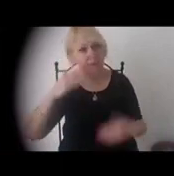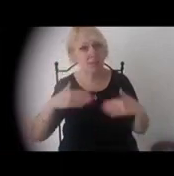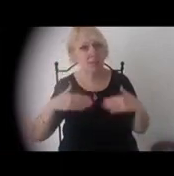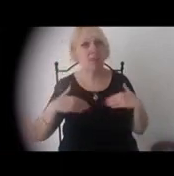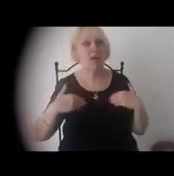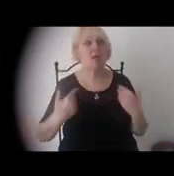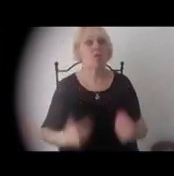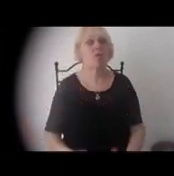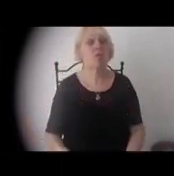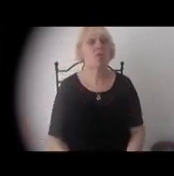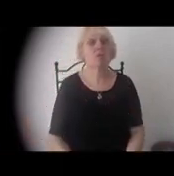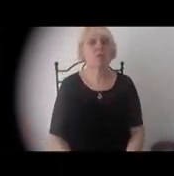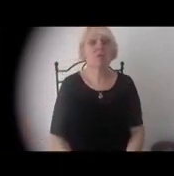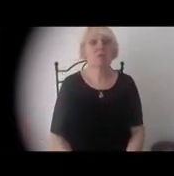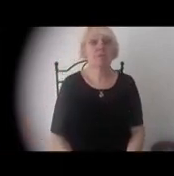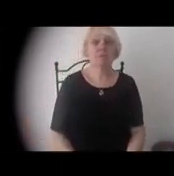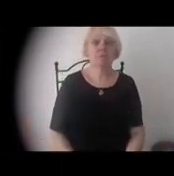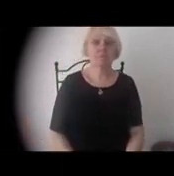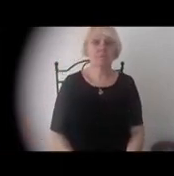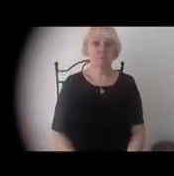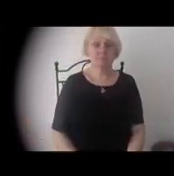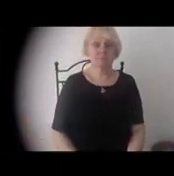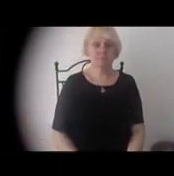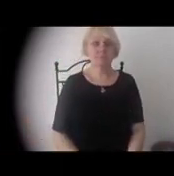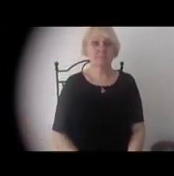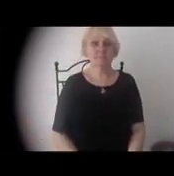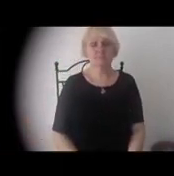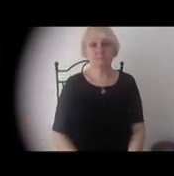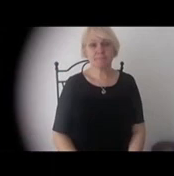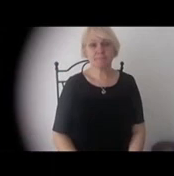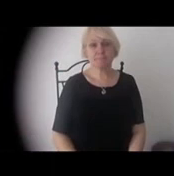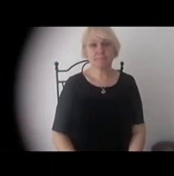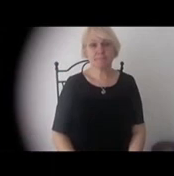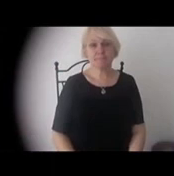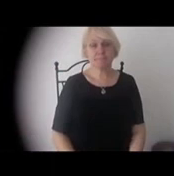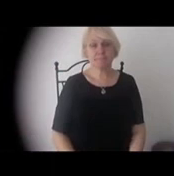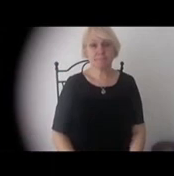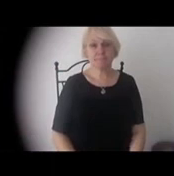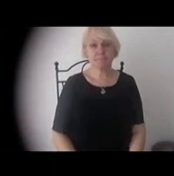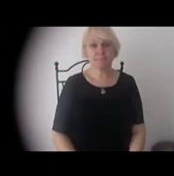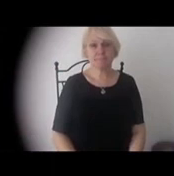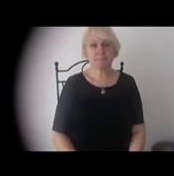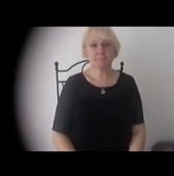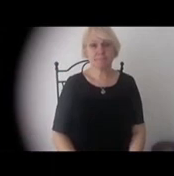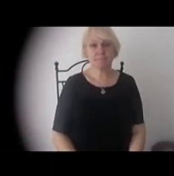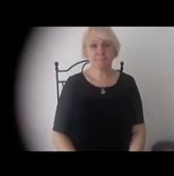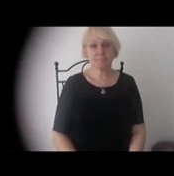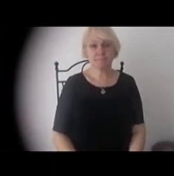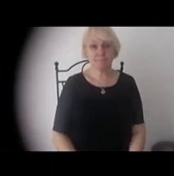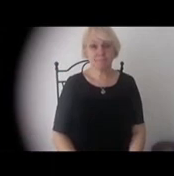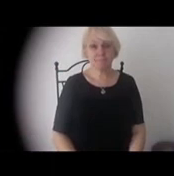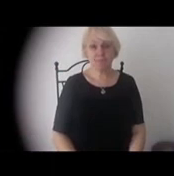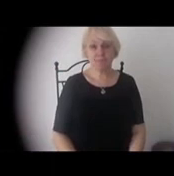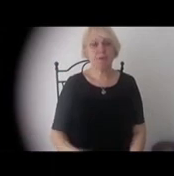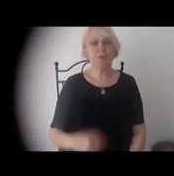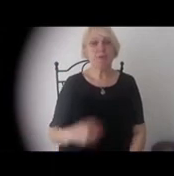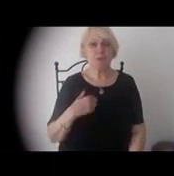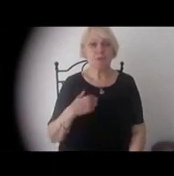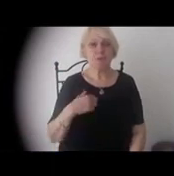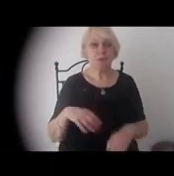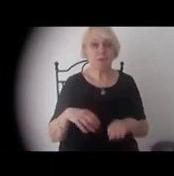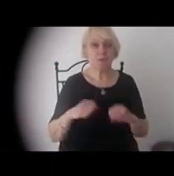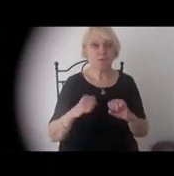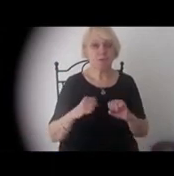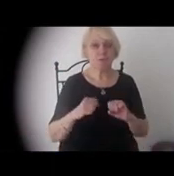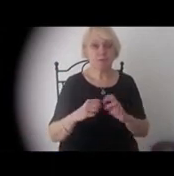camera, if you can comment, and then we can throw it back to education. Yeah, if I start, because I know Nick probably got quite a bit to